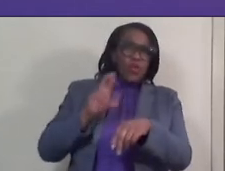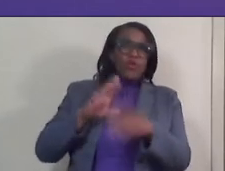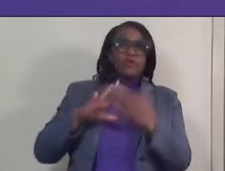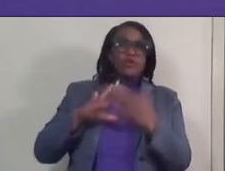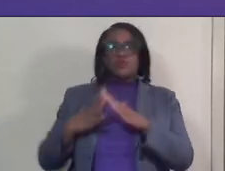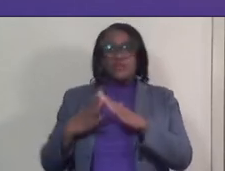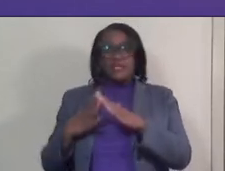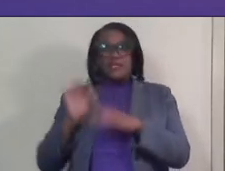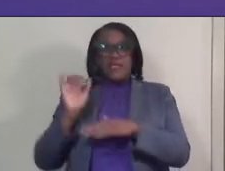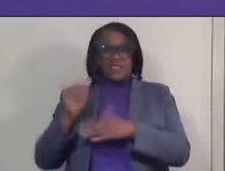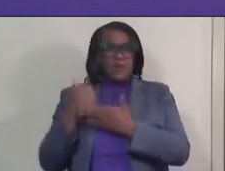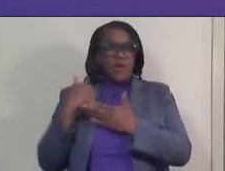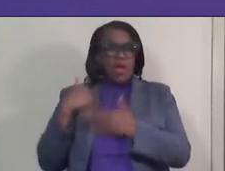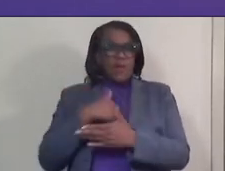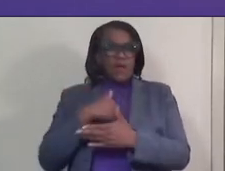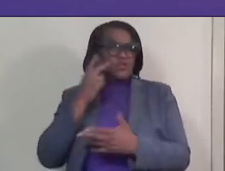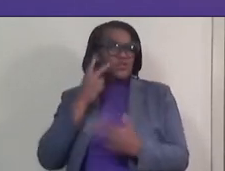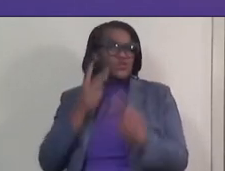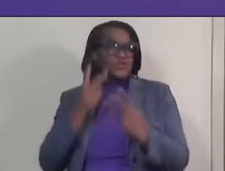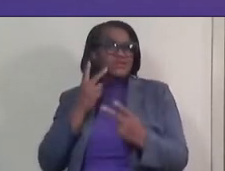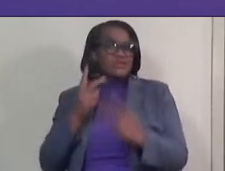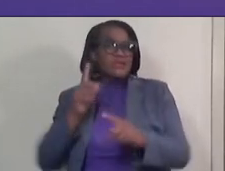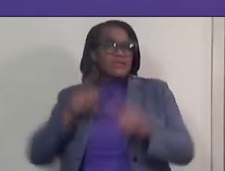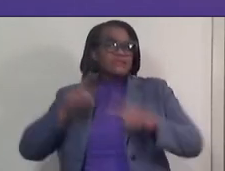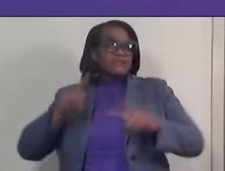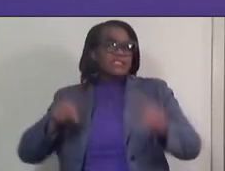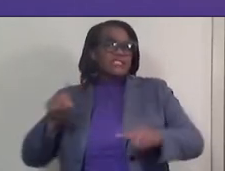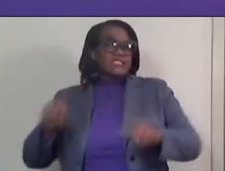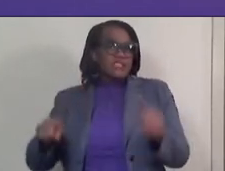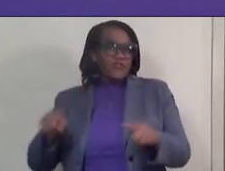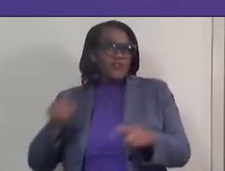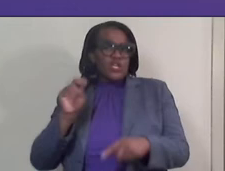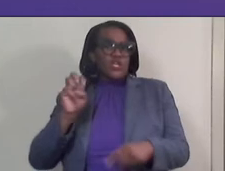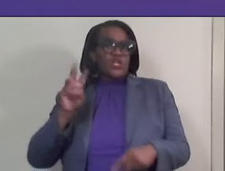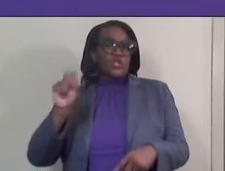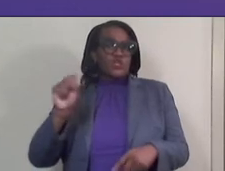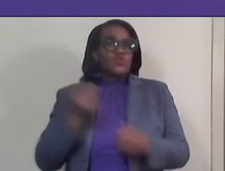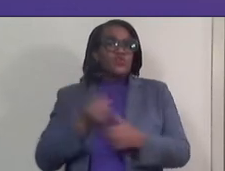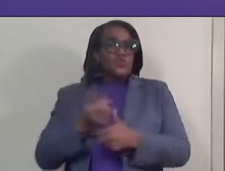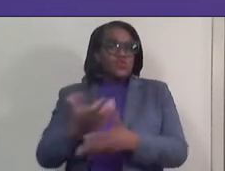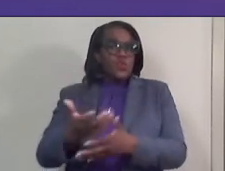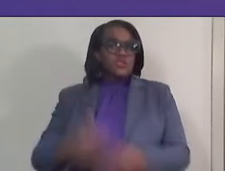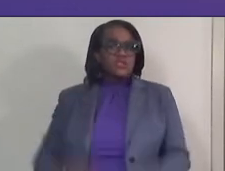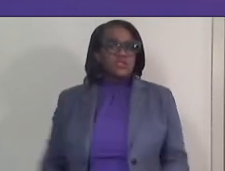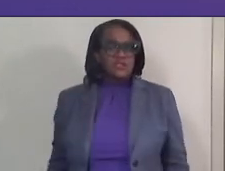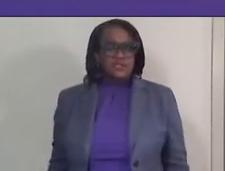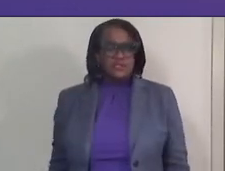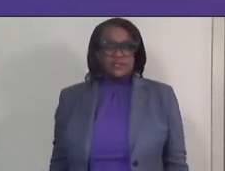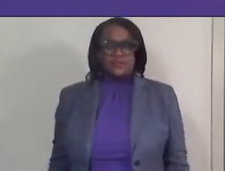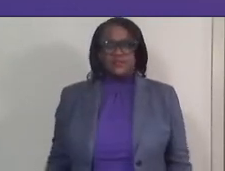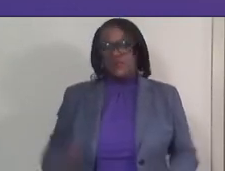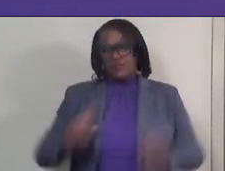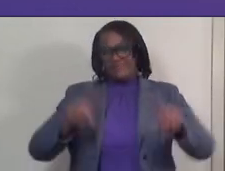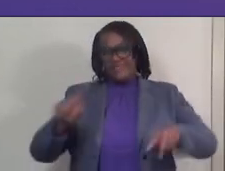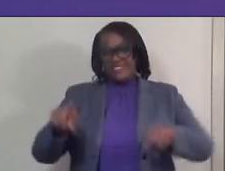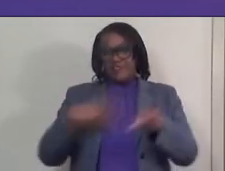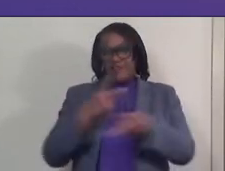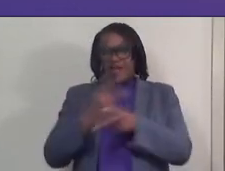would be helpful for us to see if you have different news sources for these different kinds of